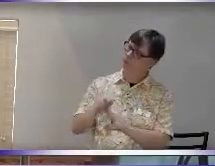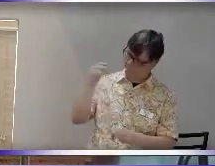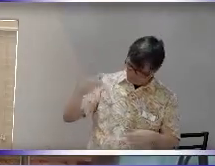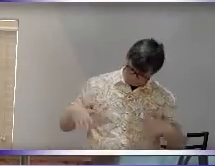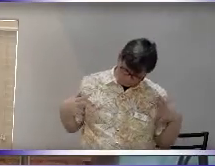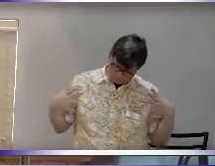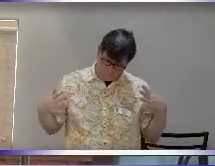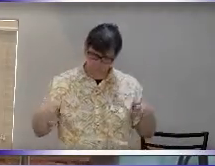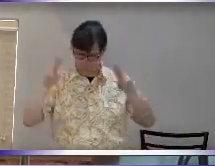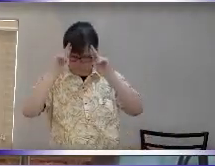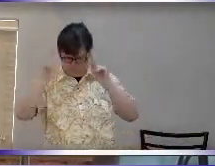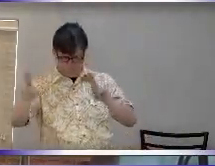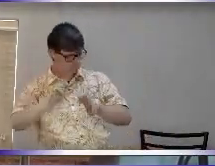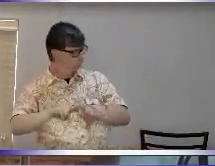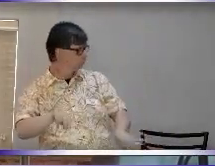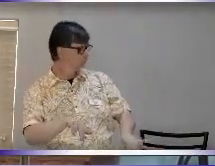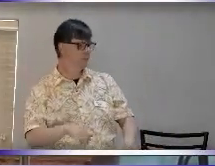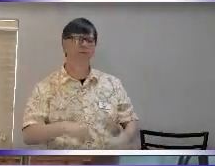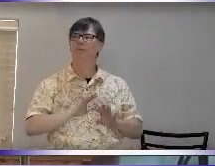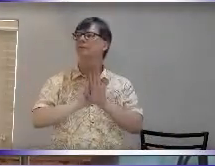fear, doubt, and uncertainty